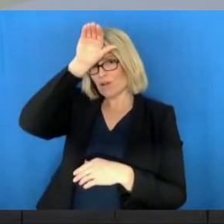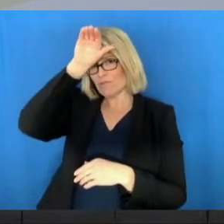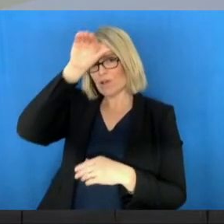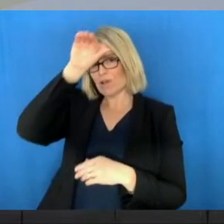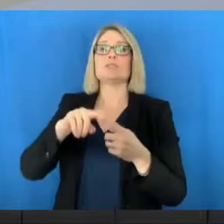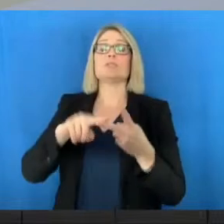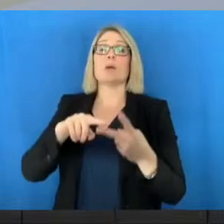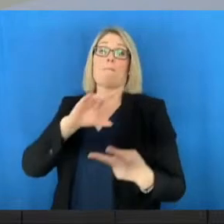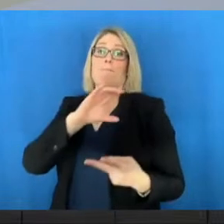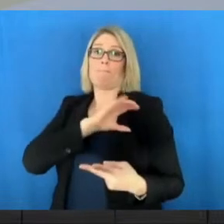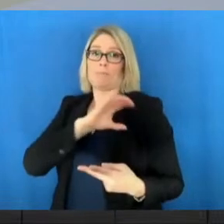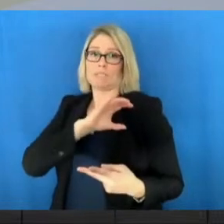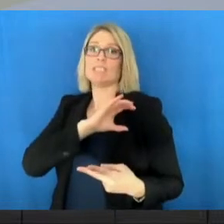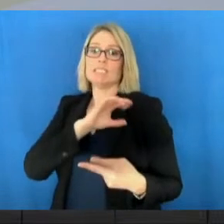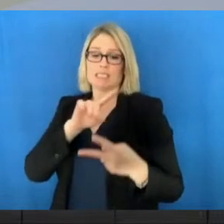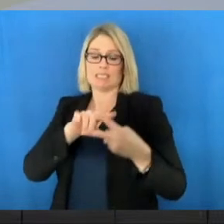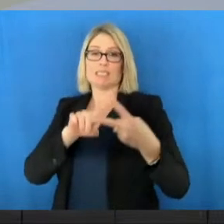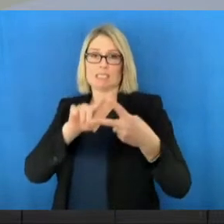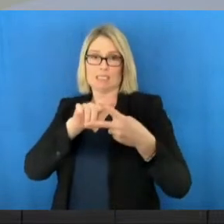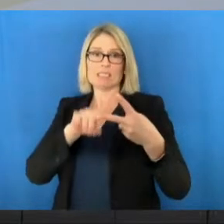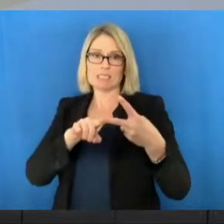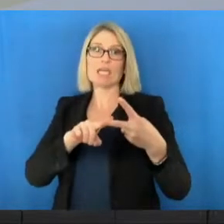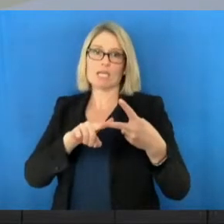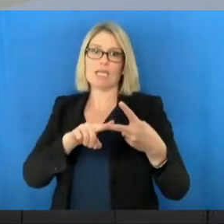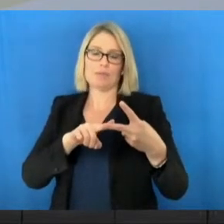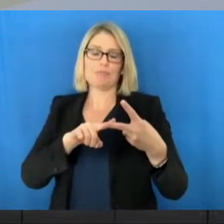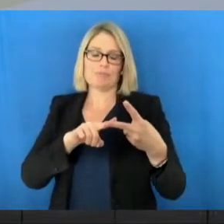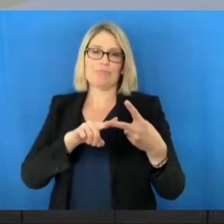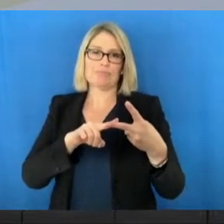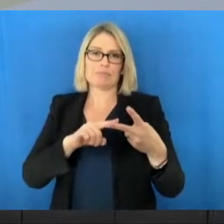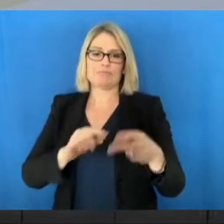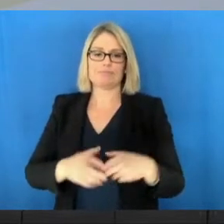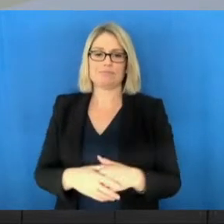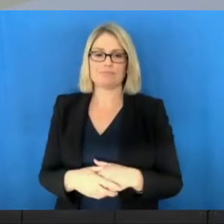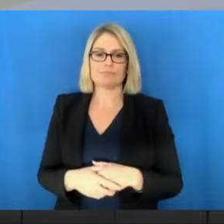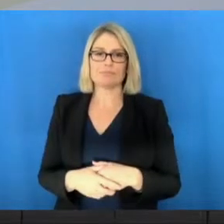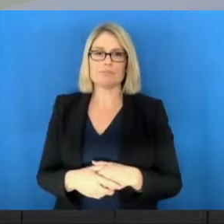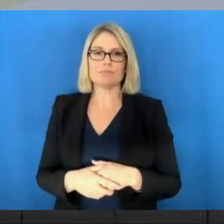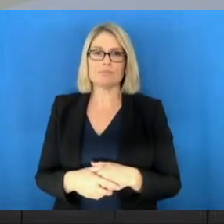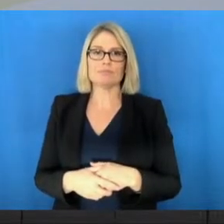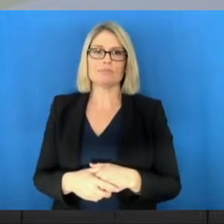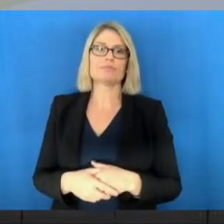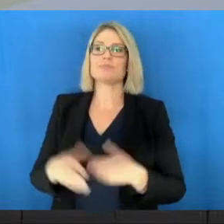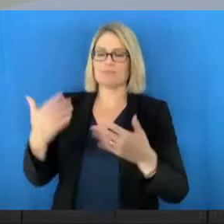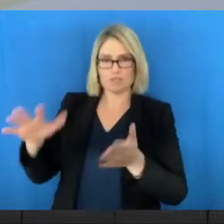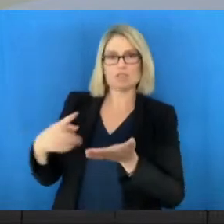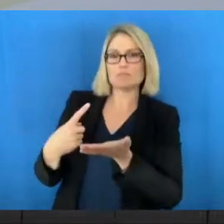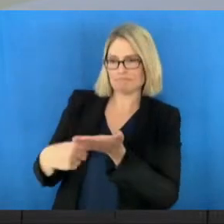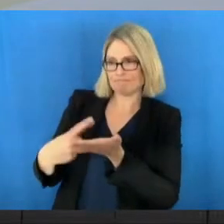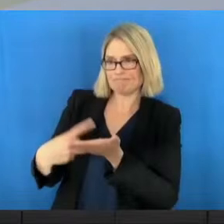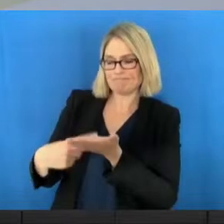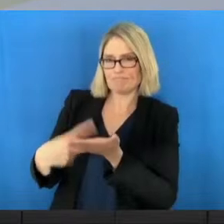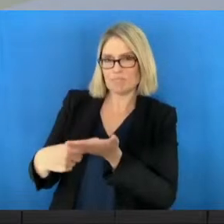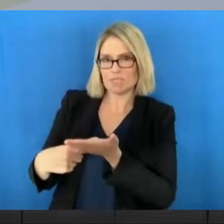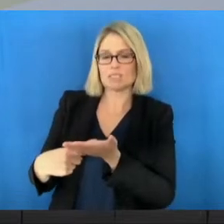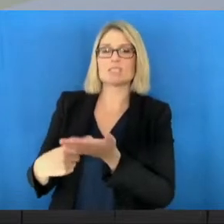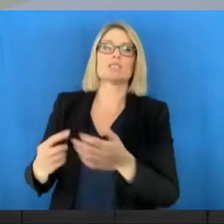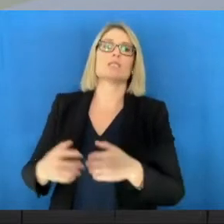police, are absolutely have been discussed and will